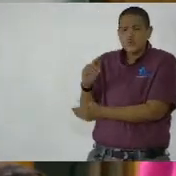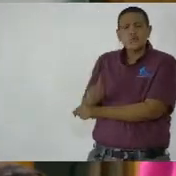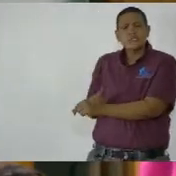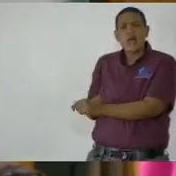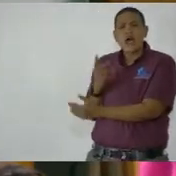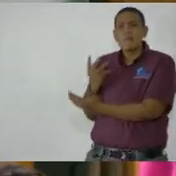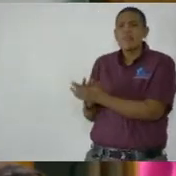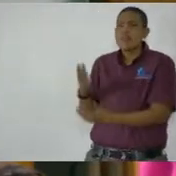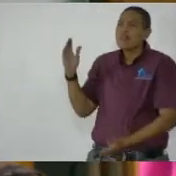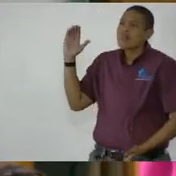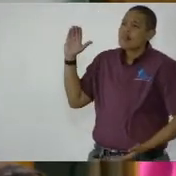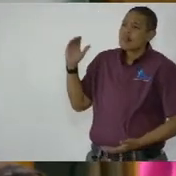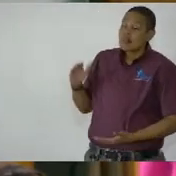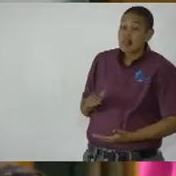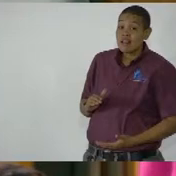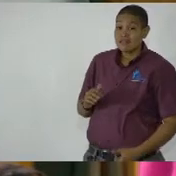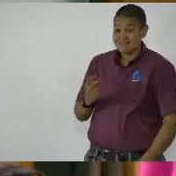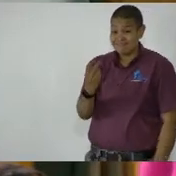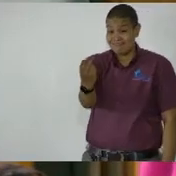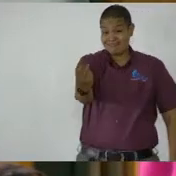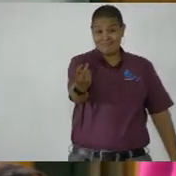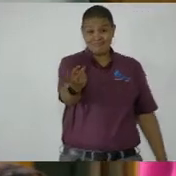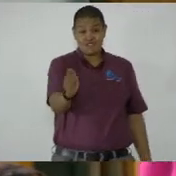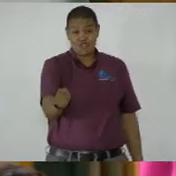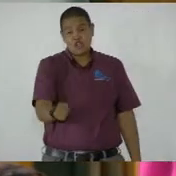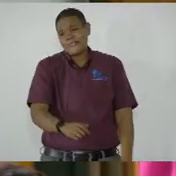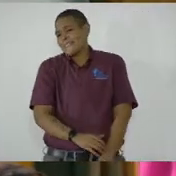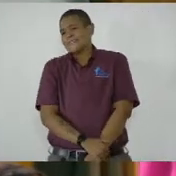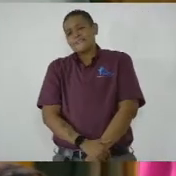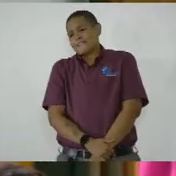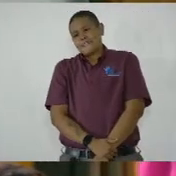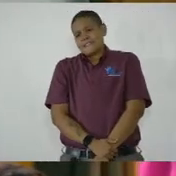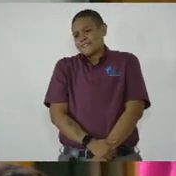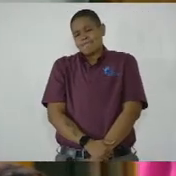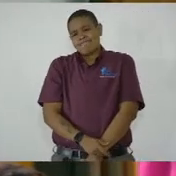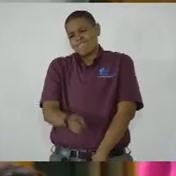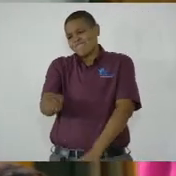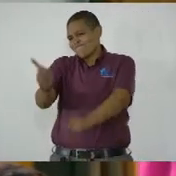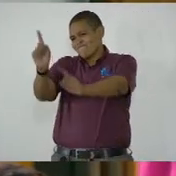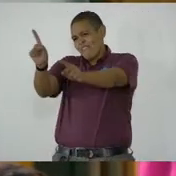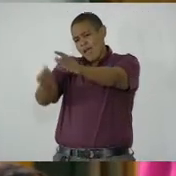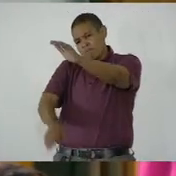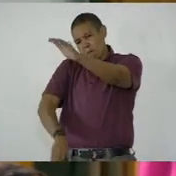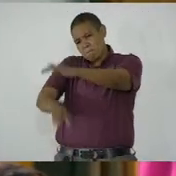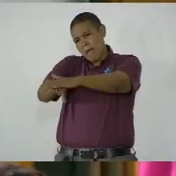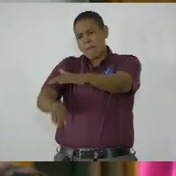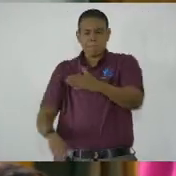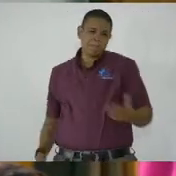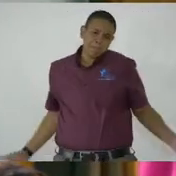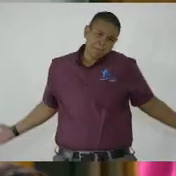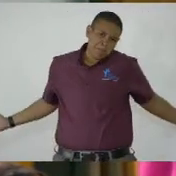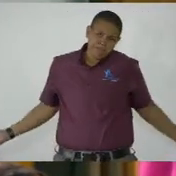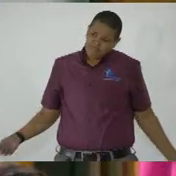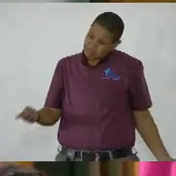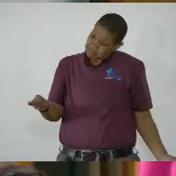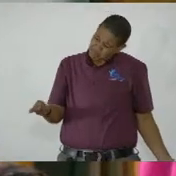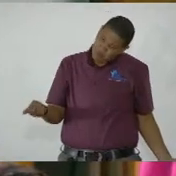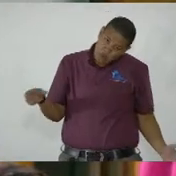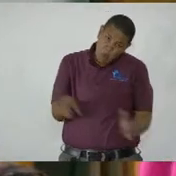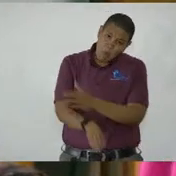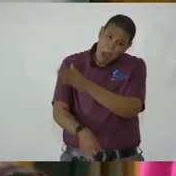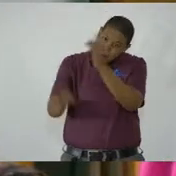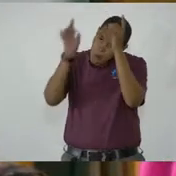the judge could still impose the maximum sentence as a sentence that fits the nature and gravity of the